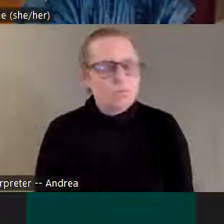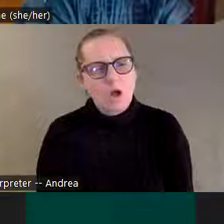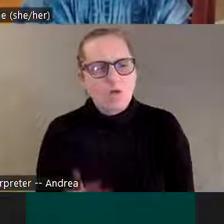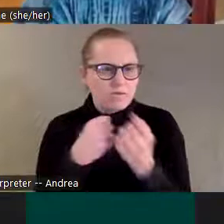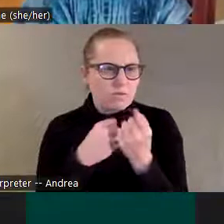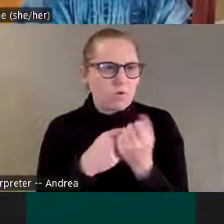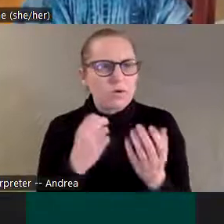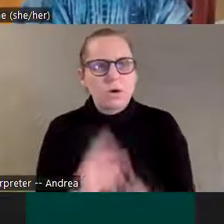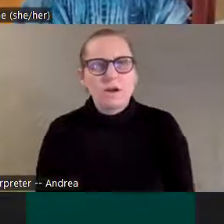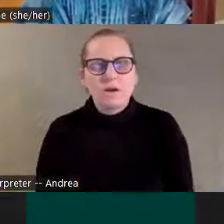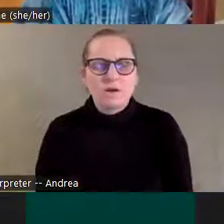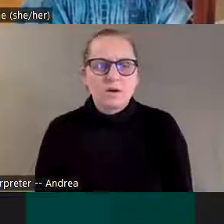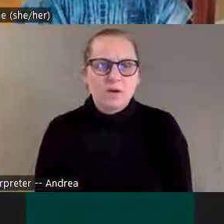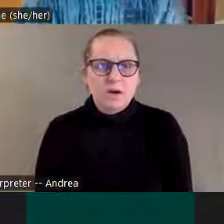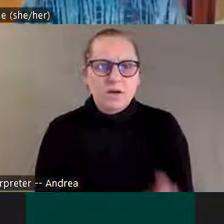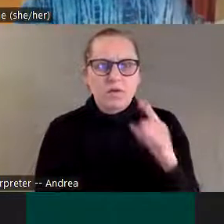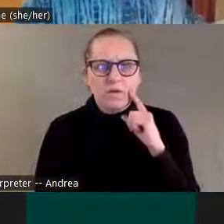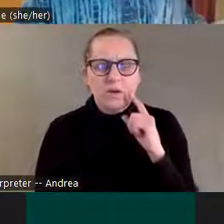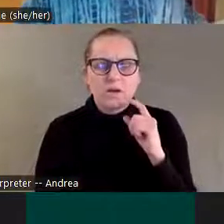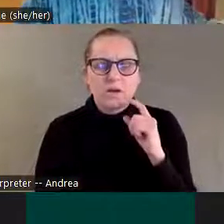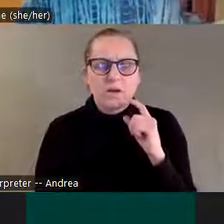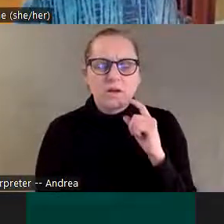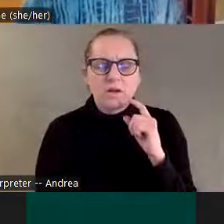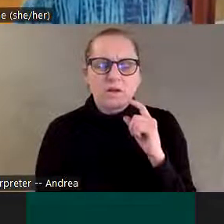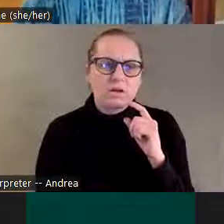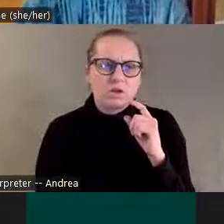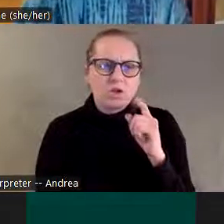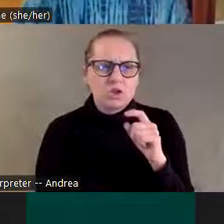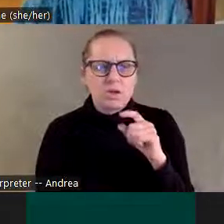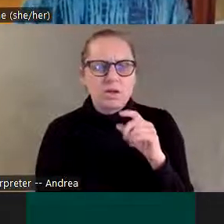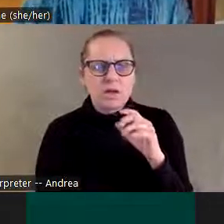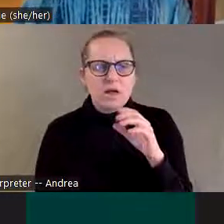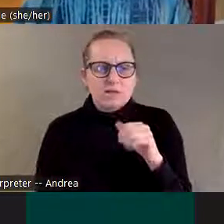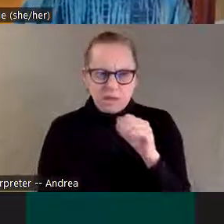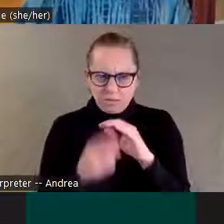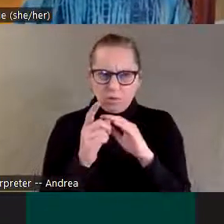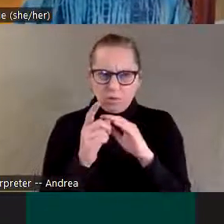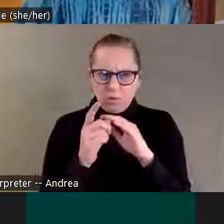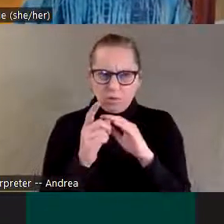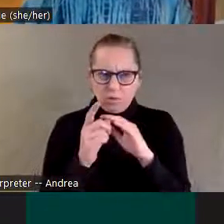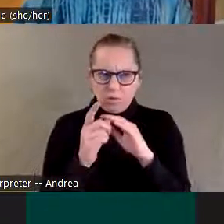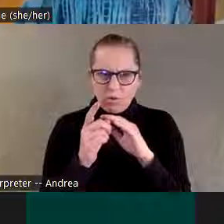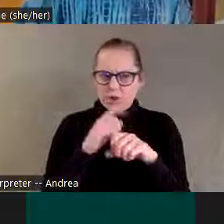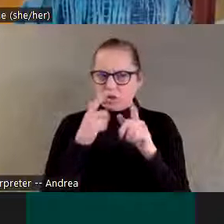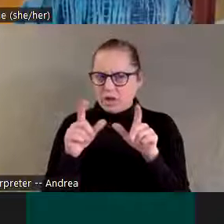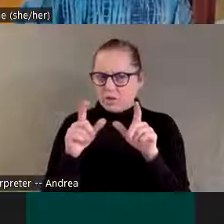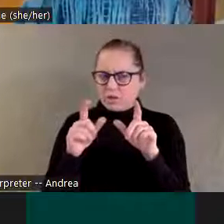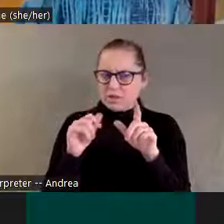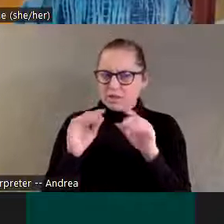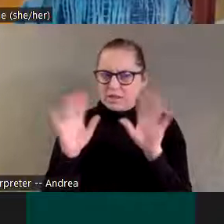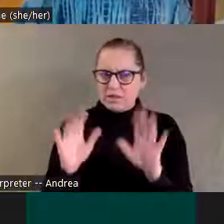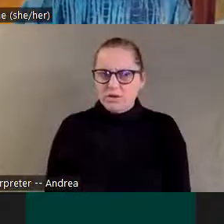In that case, I do think it's worth just taking a moment and making sure the language is pretty